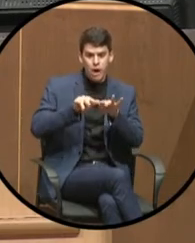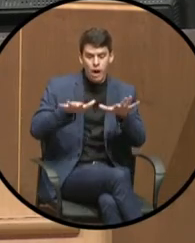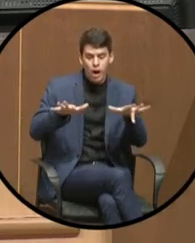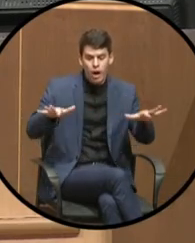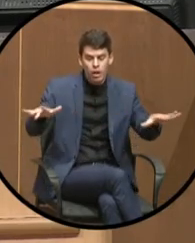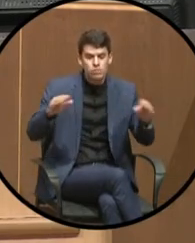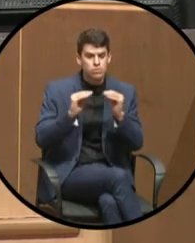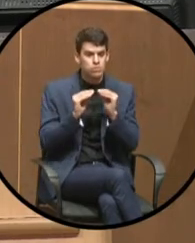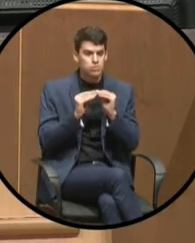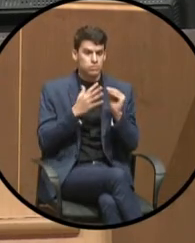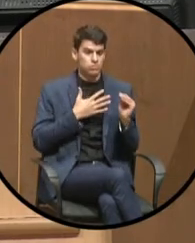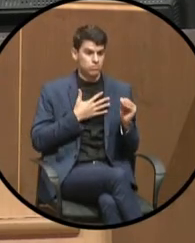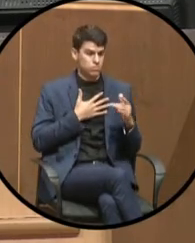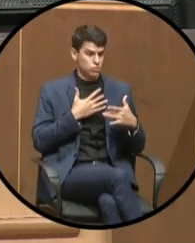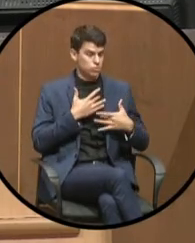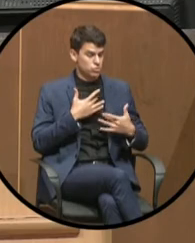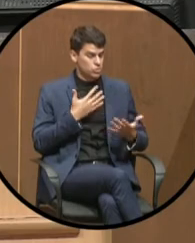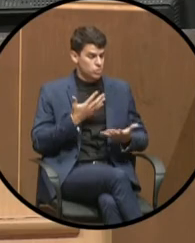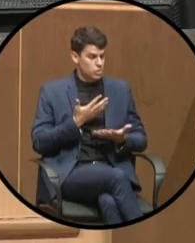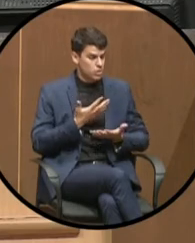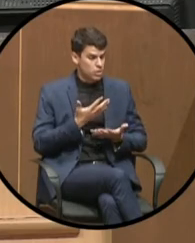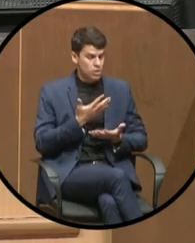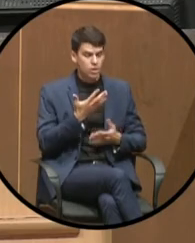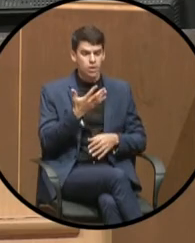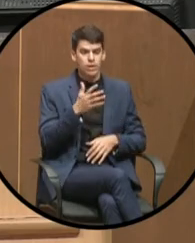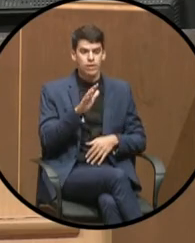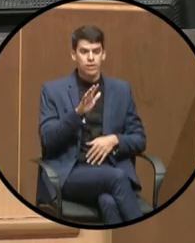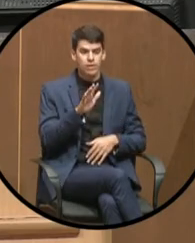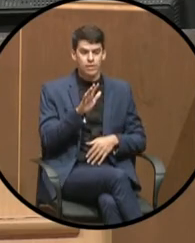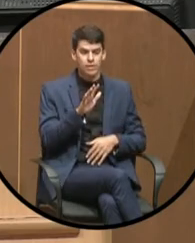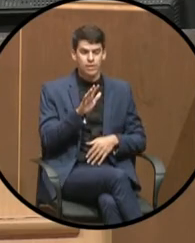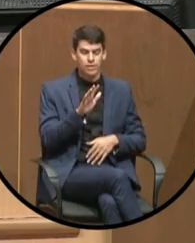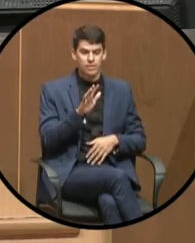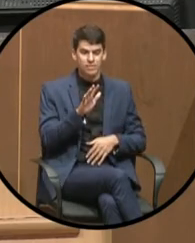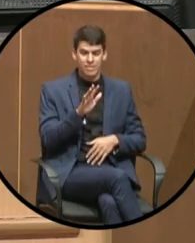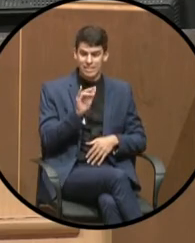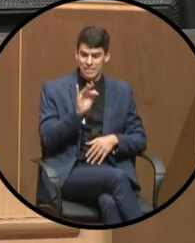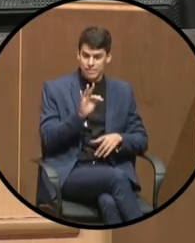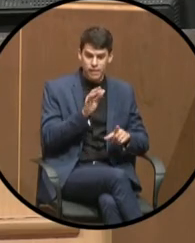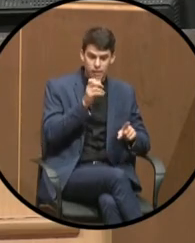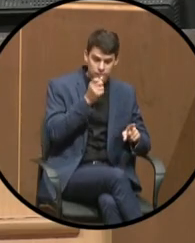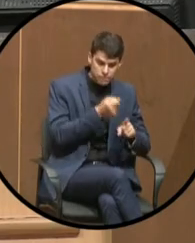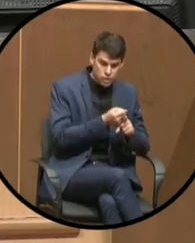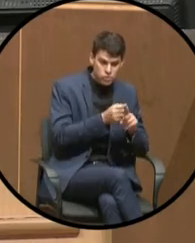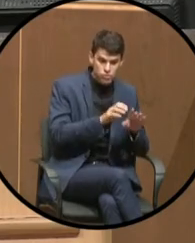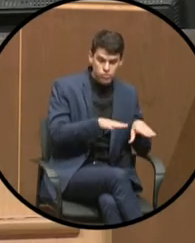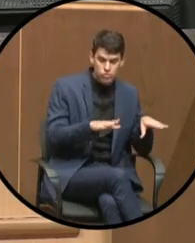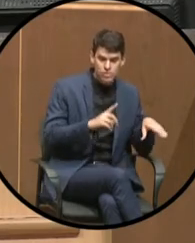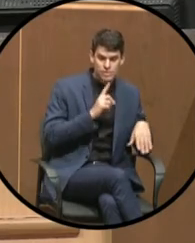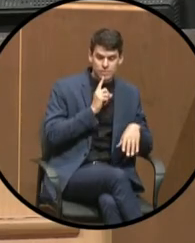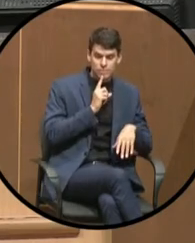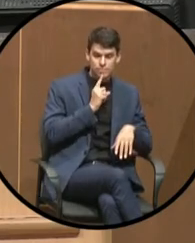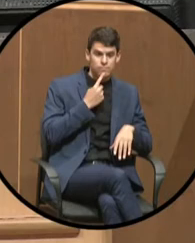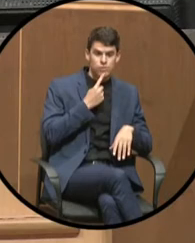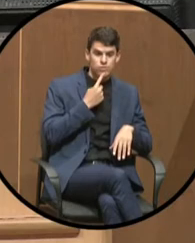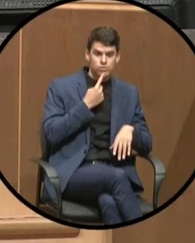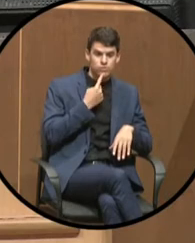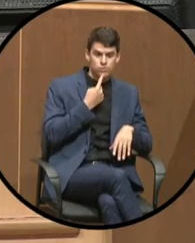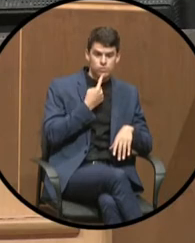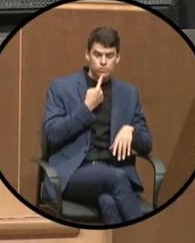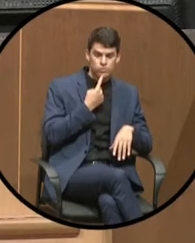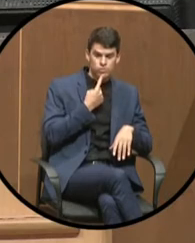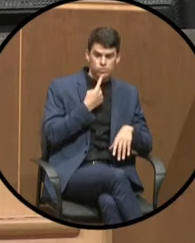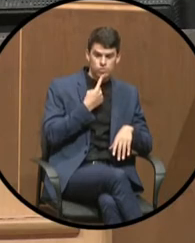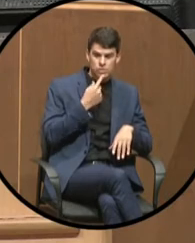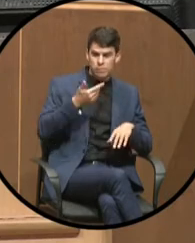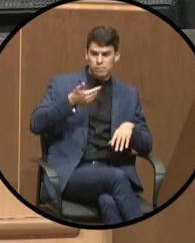and my concern would be something that is affecting our children more severely than has been the